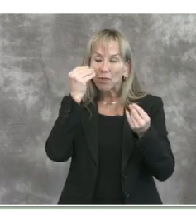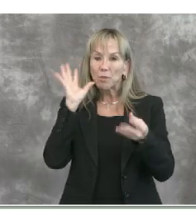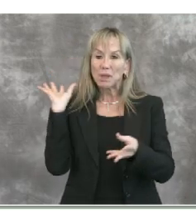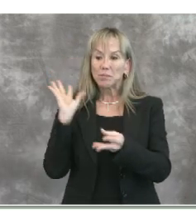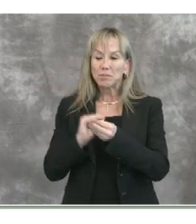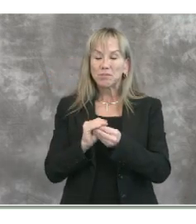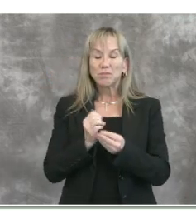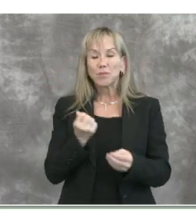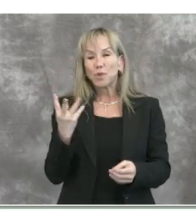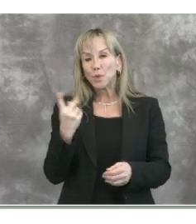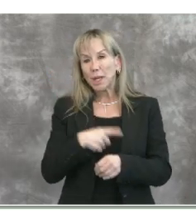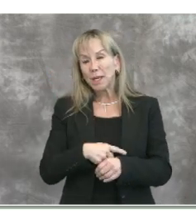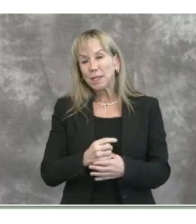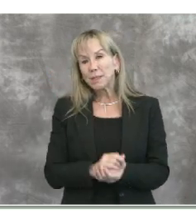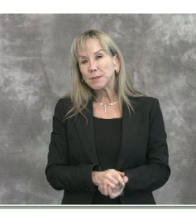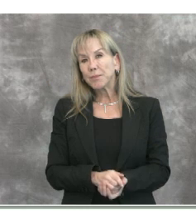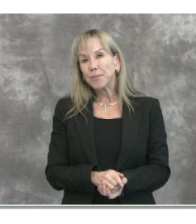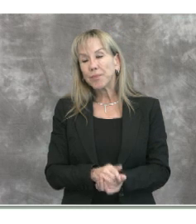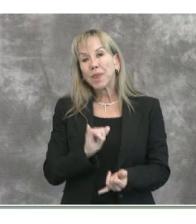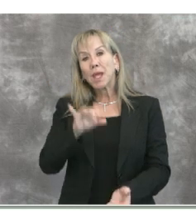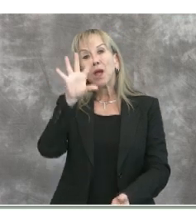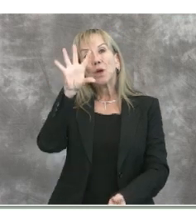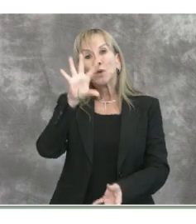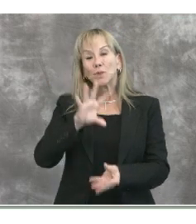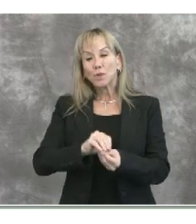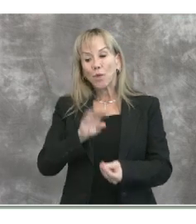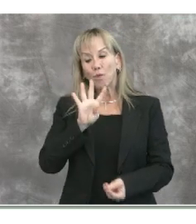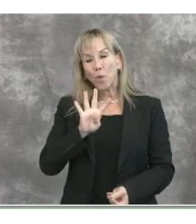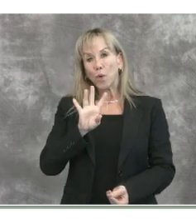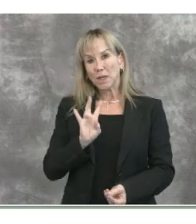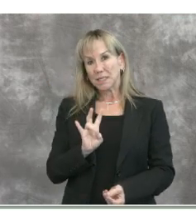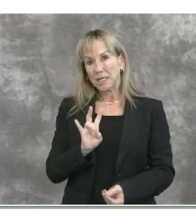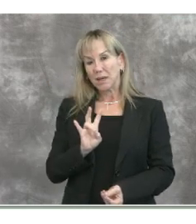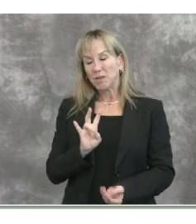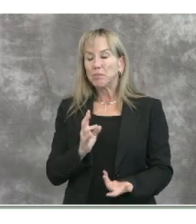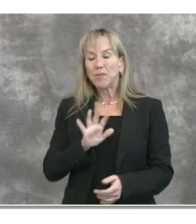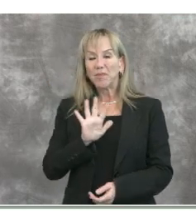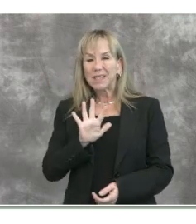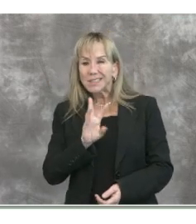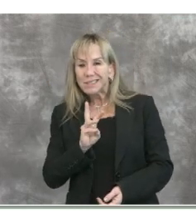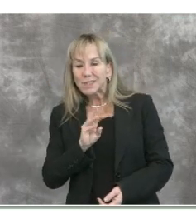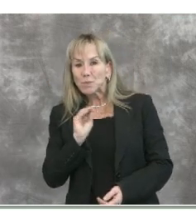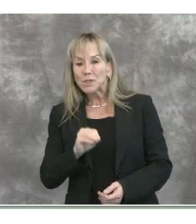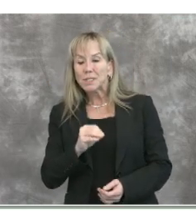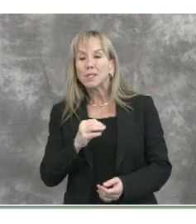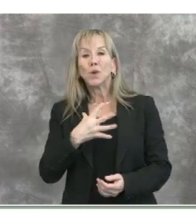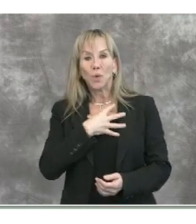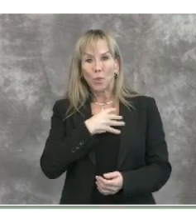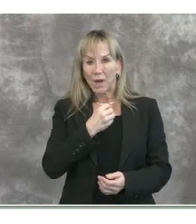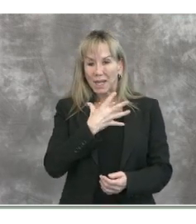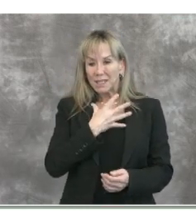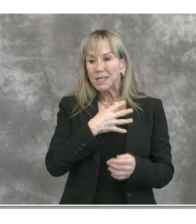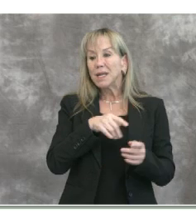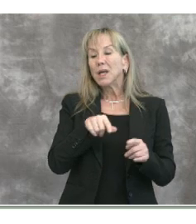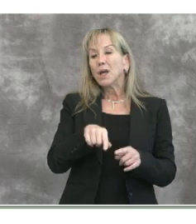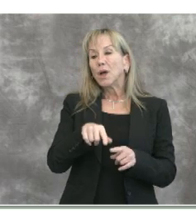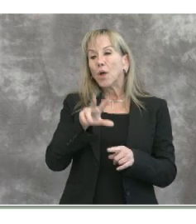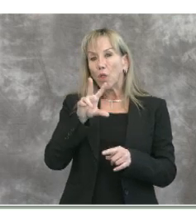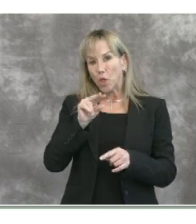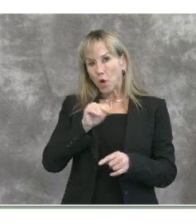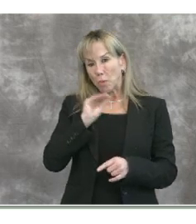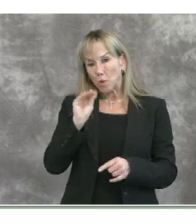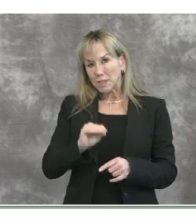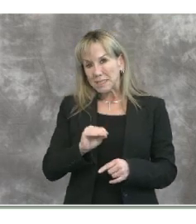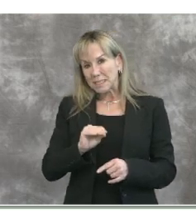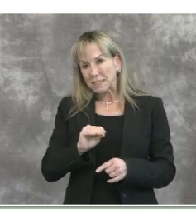several days. Of this total, 47 or 56% are white, 25 or 30%